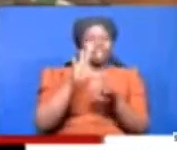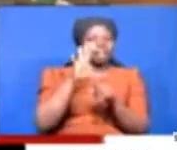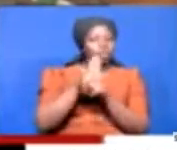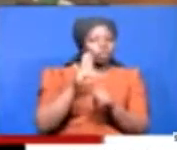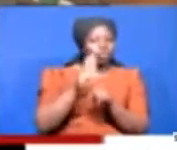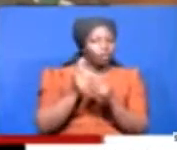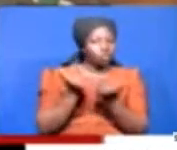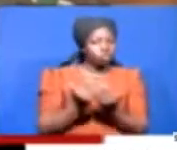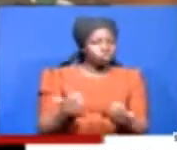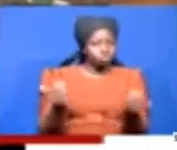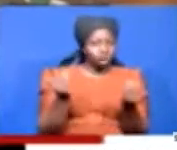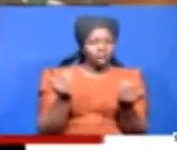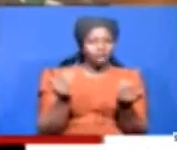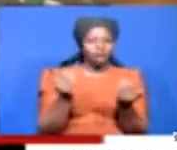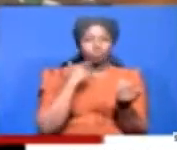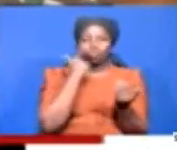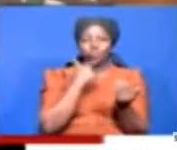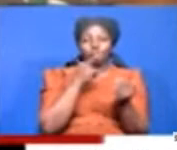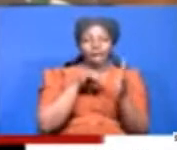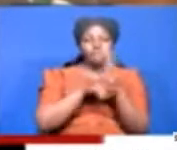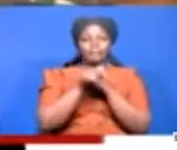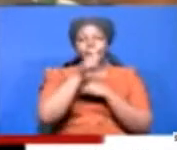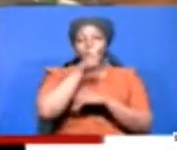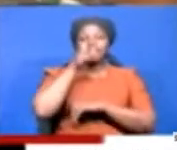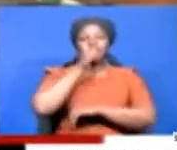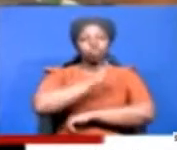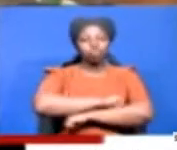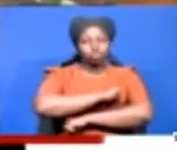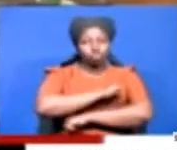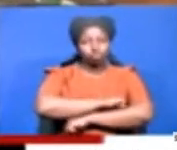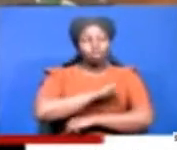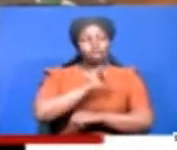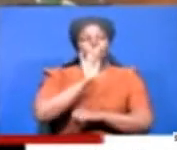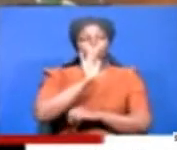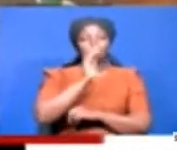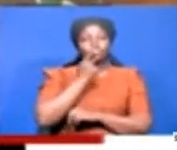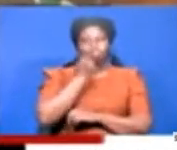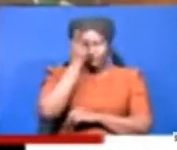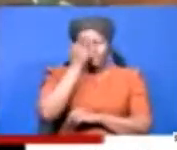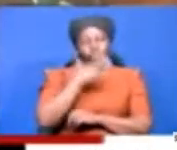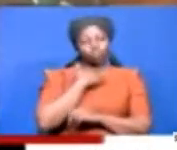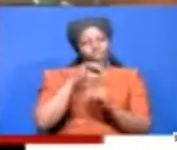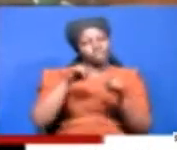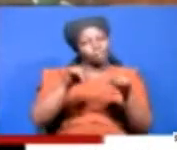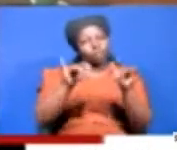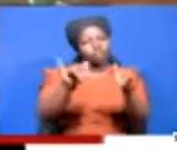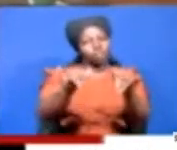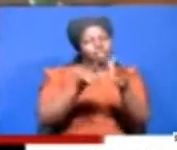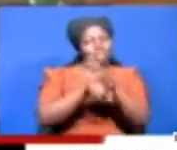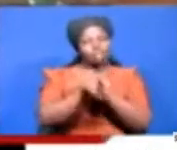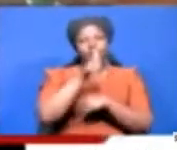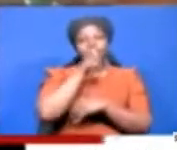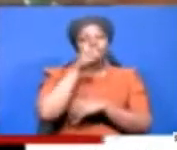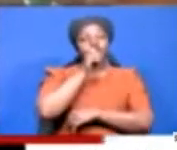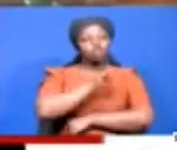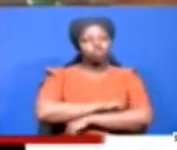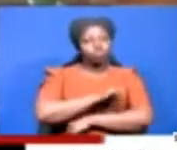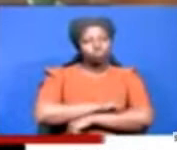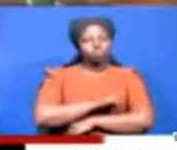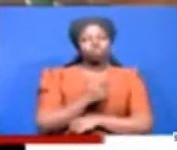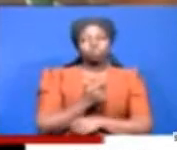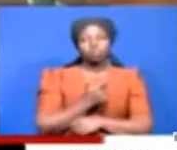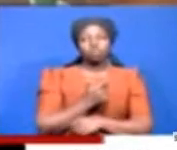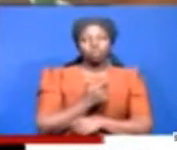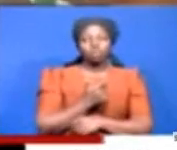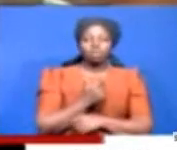children who are in private schools and their parents want them to remain in those private schools for junior secondary school will be able to